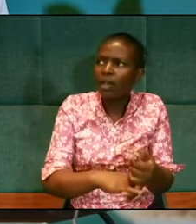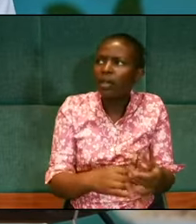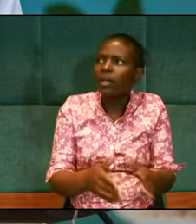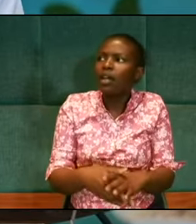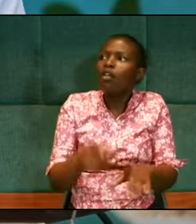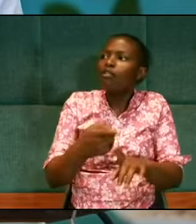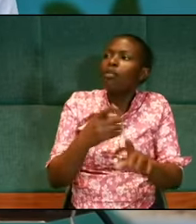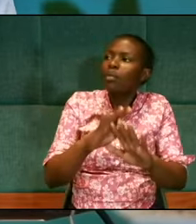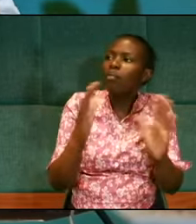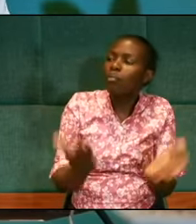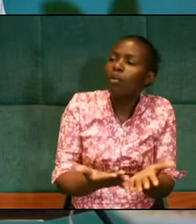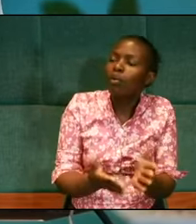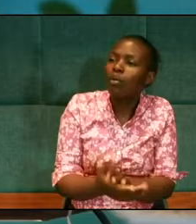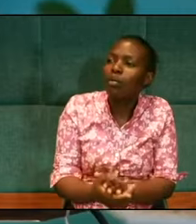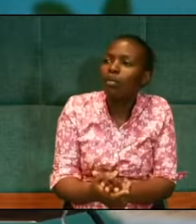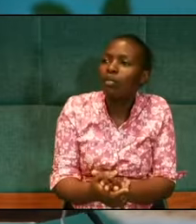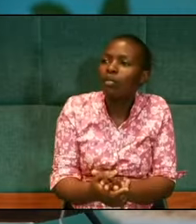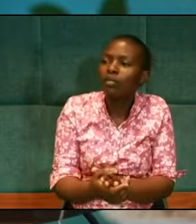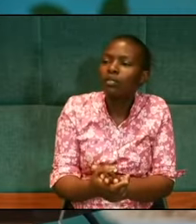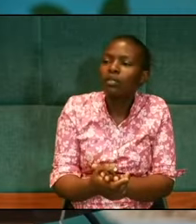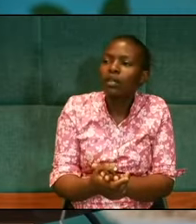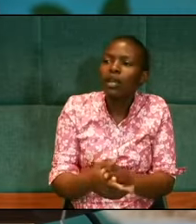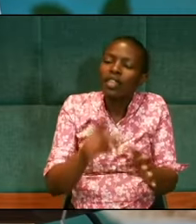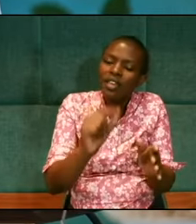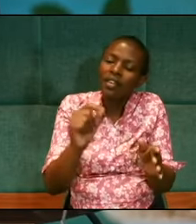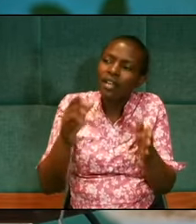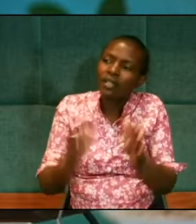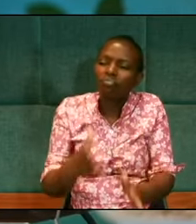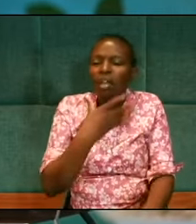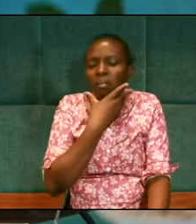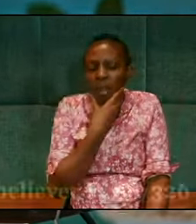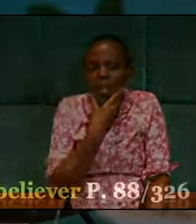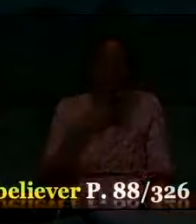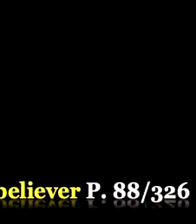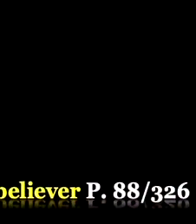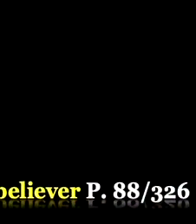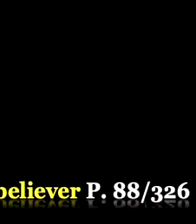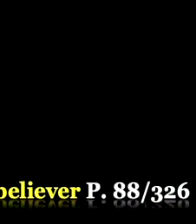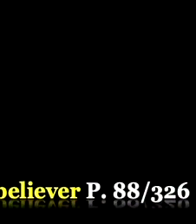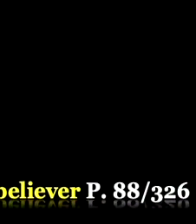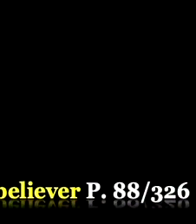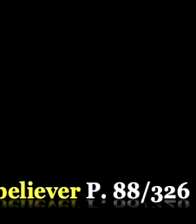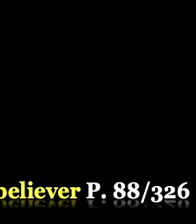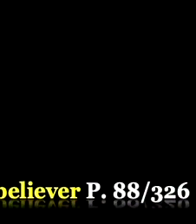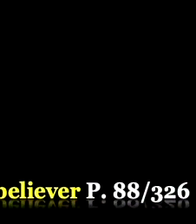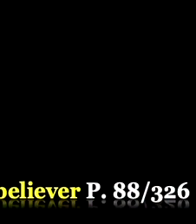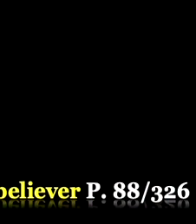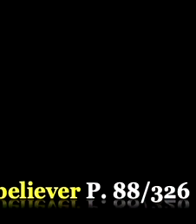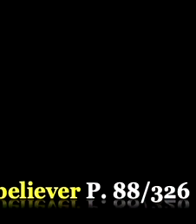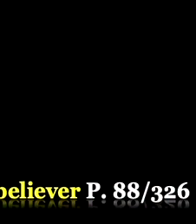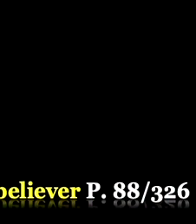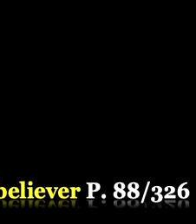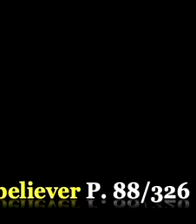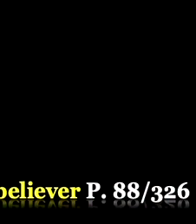chapter 19, the author says, men and women who are otherwise sensible and